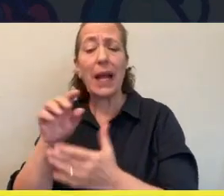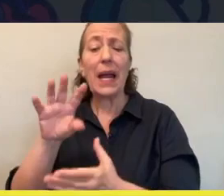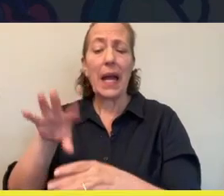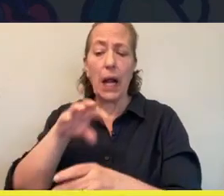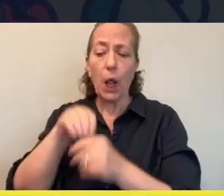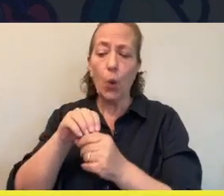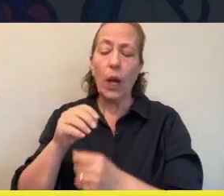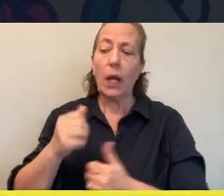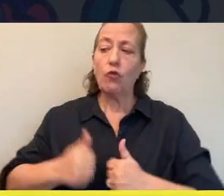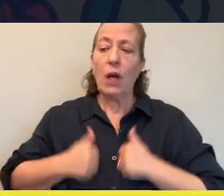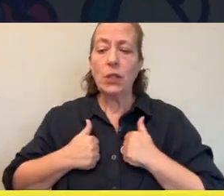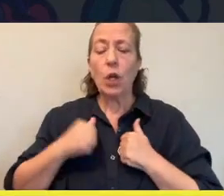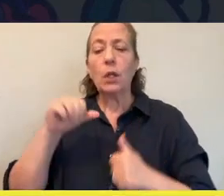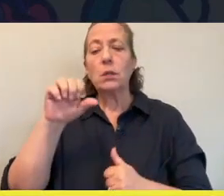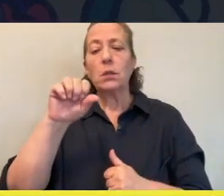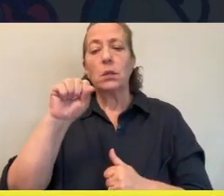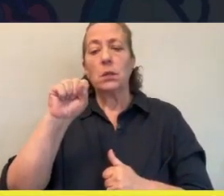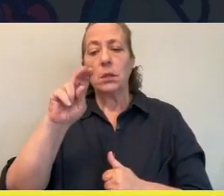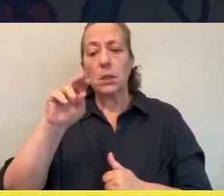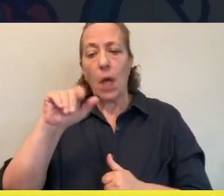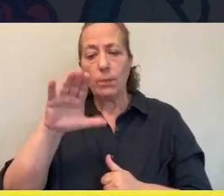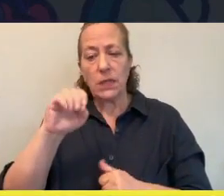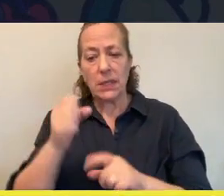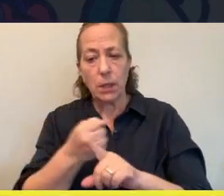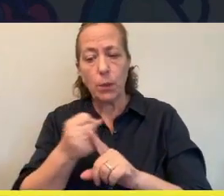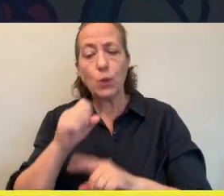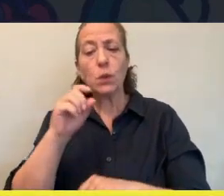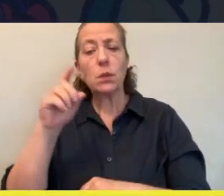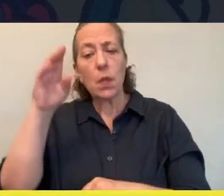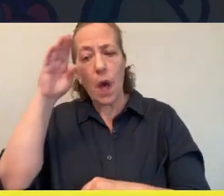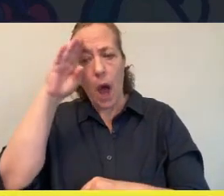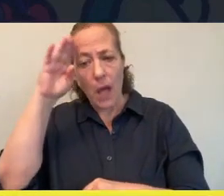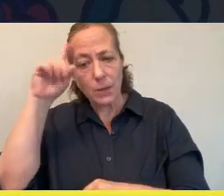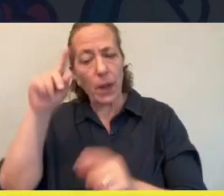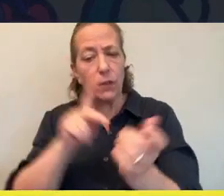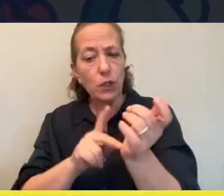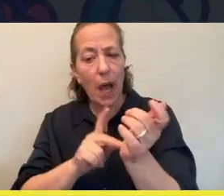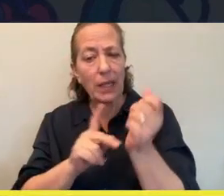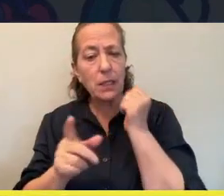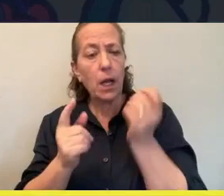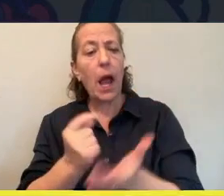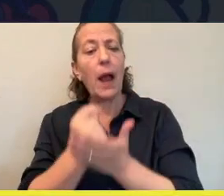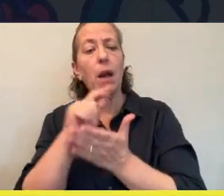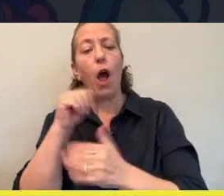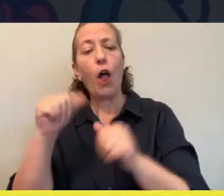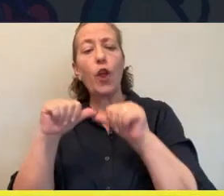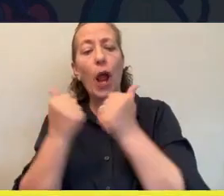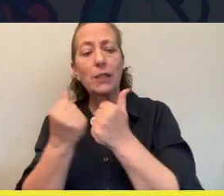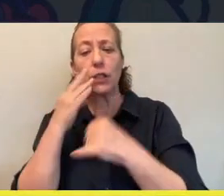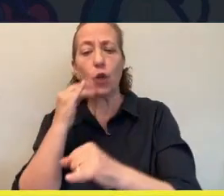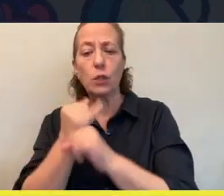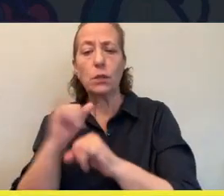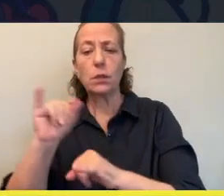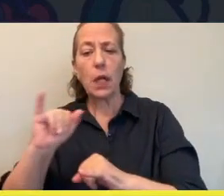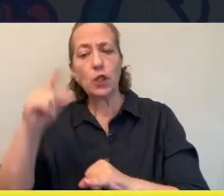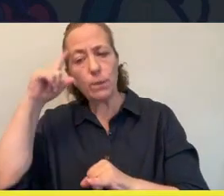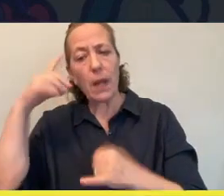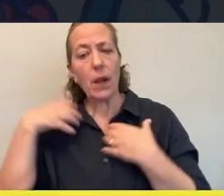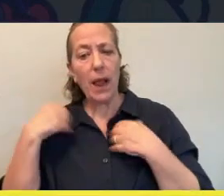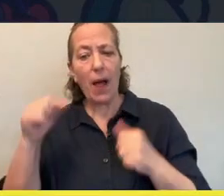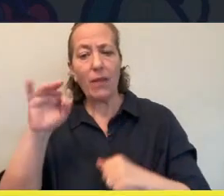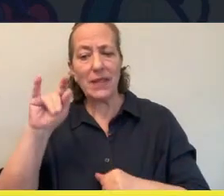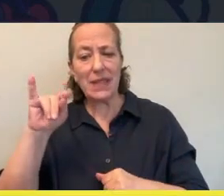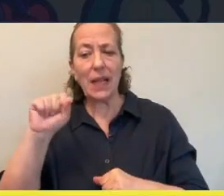use treatment facilities, hospitals for psychiatric treatment, and other agencies or institutions, such as mental health facilities or group